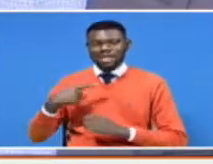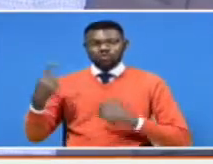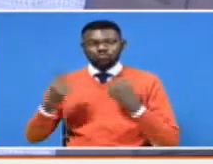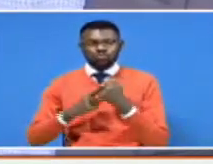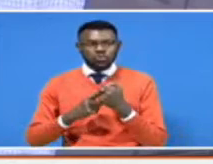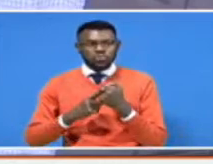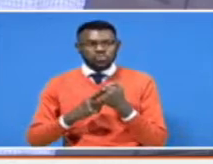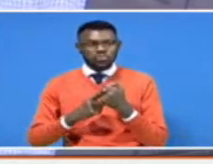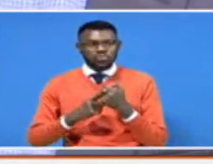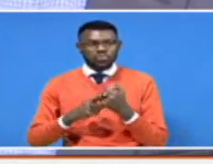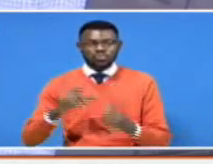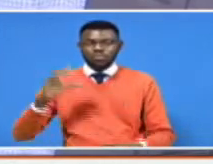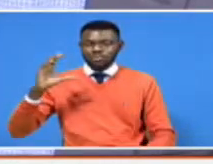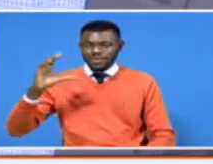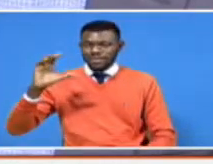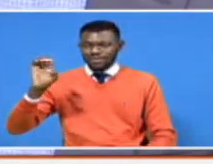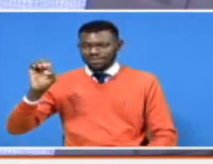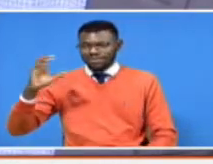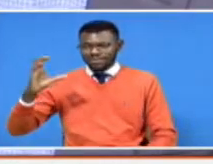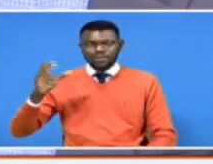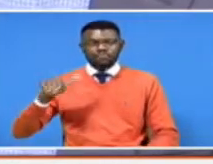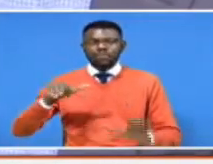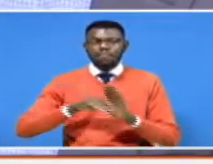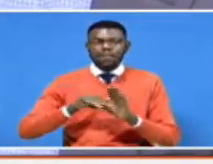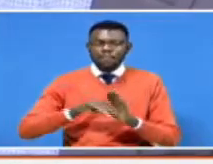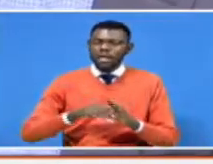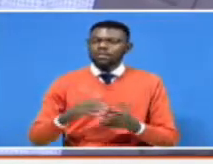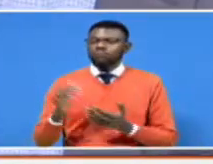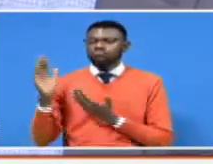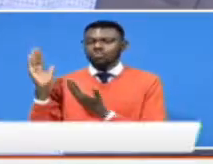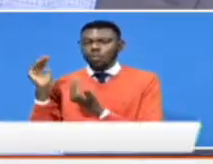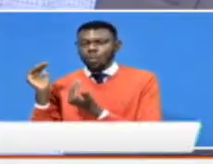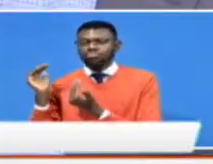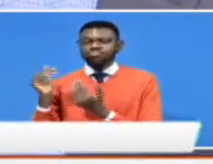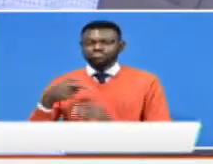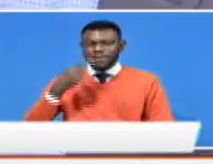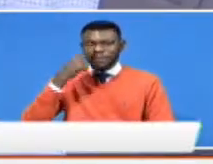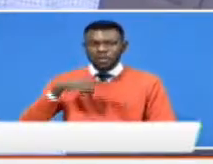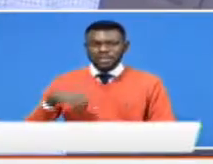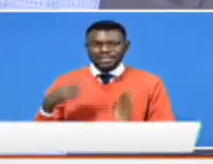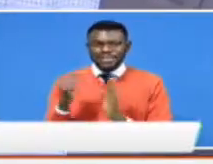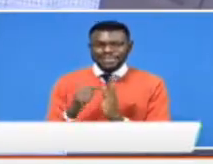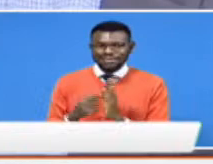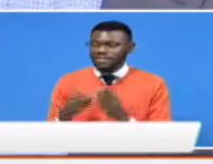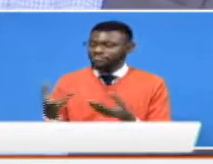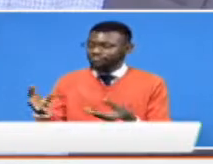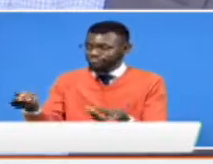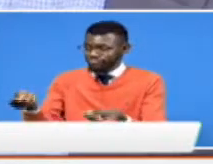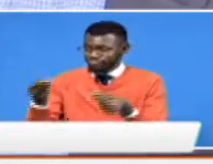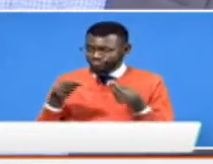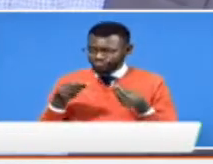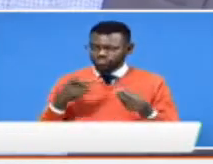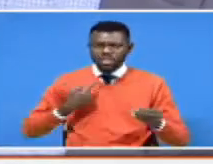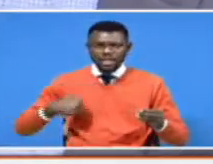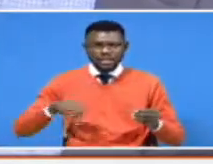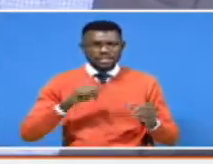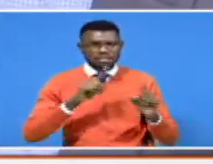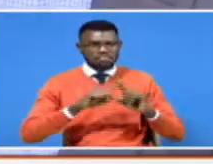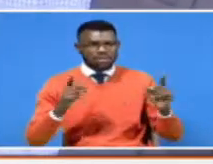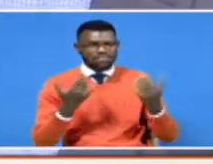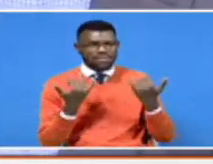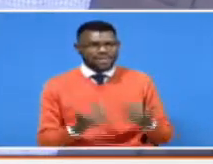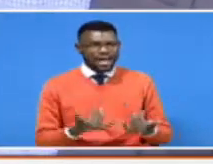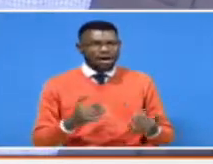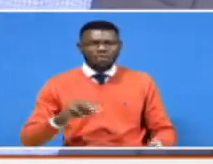the CEC member to give us the policy statement yesterday, but now the members of County